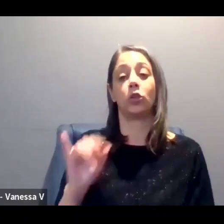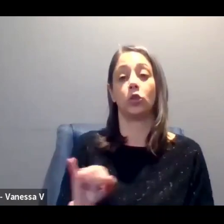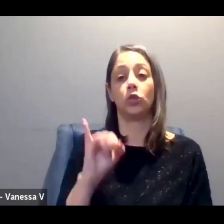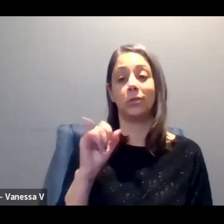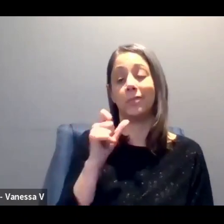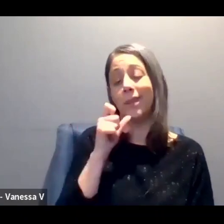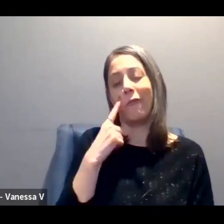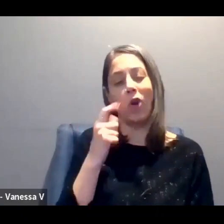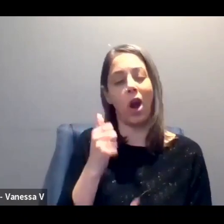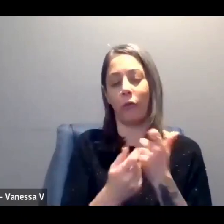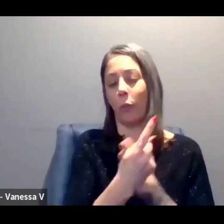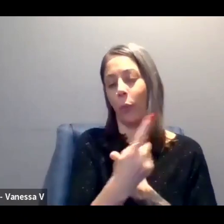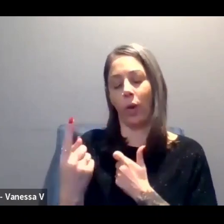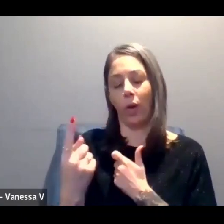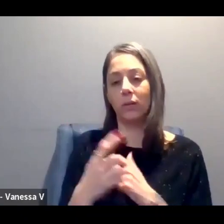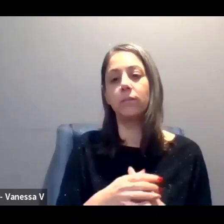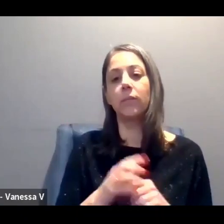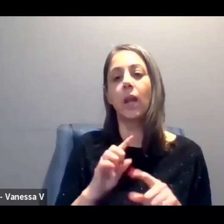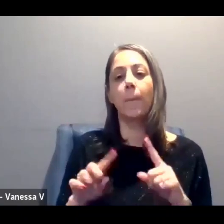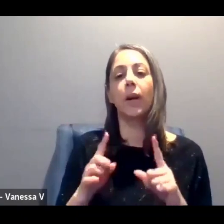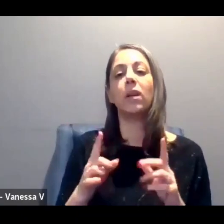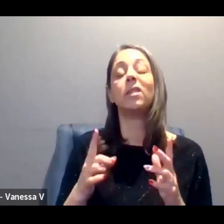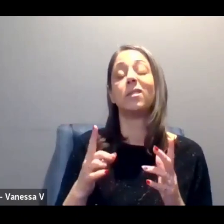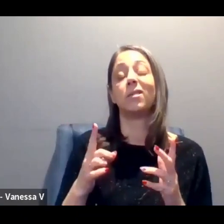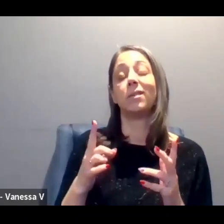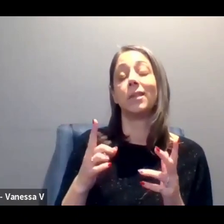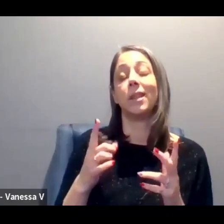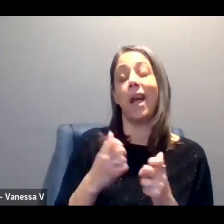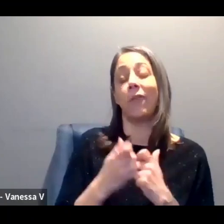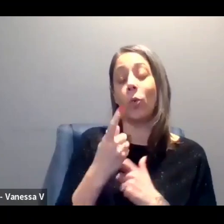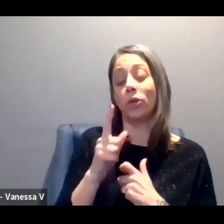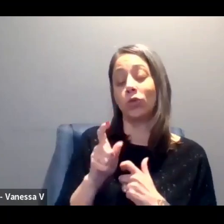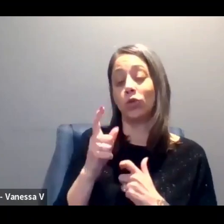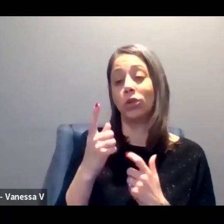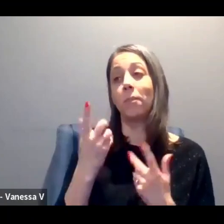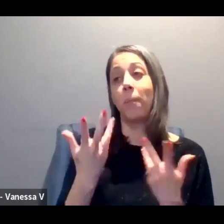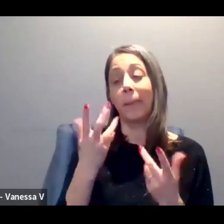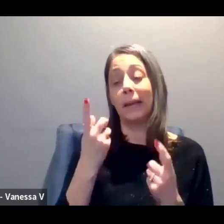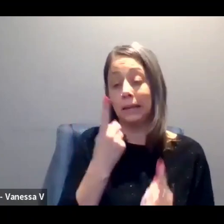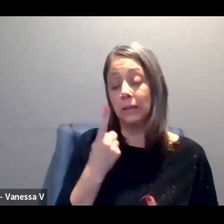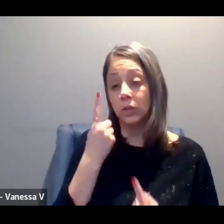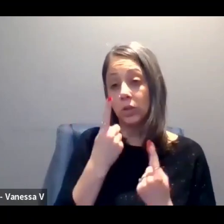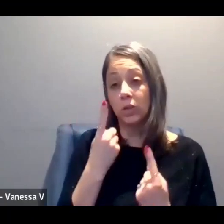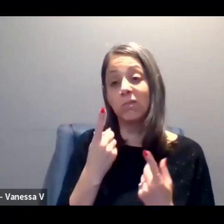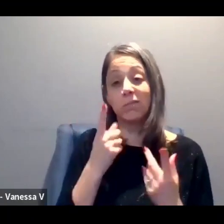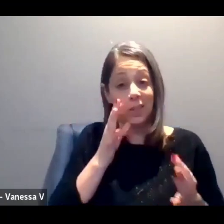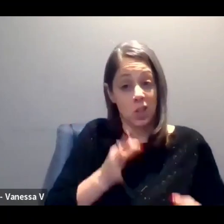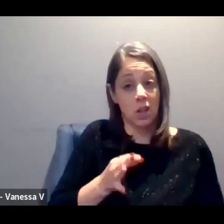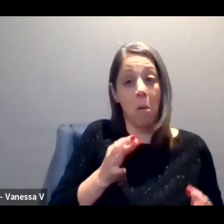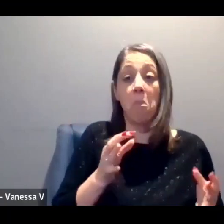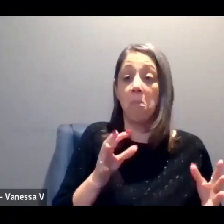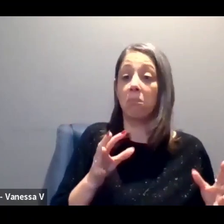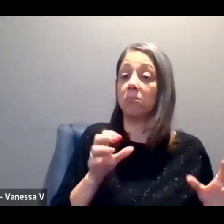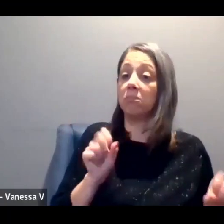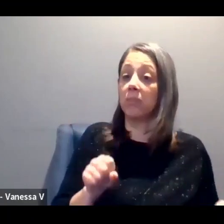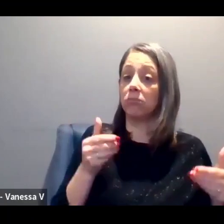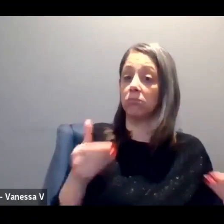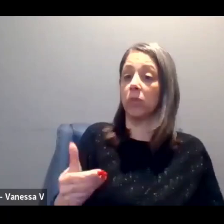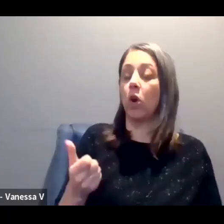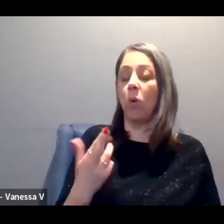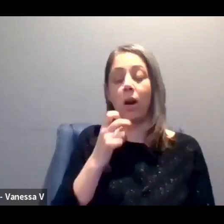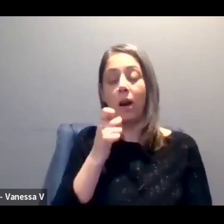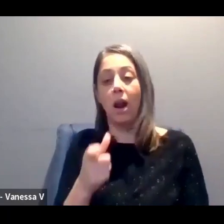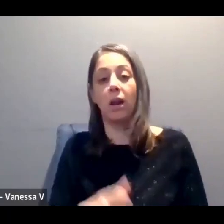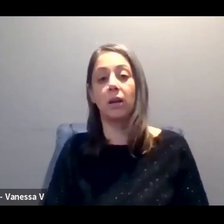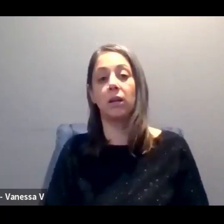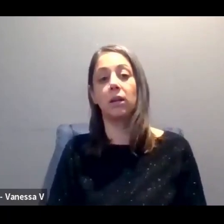for everyone, but it's something that everybody should at least consider and either decide to do it, decide not to do it, rule it out